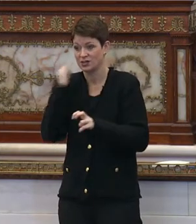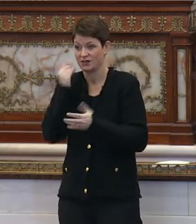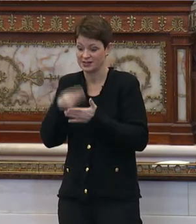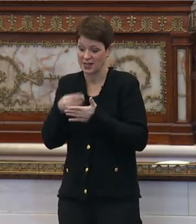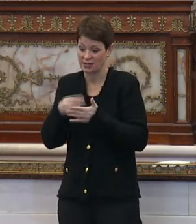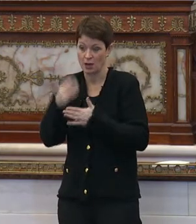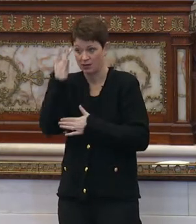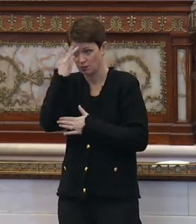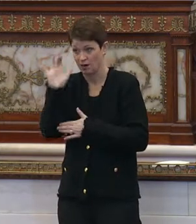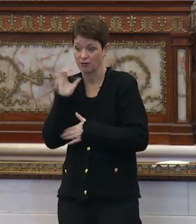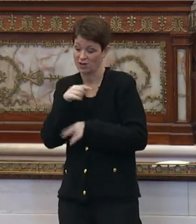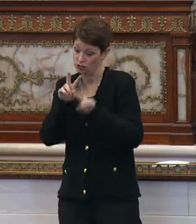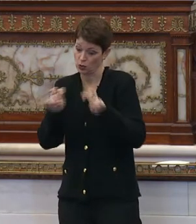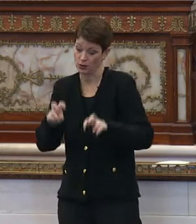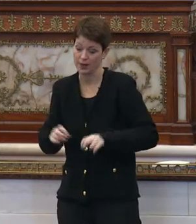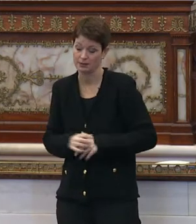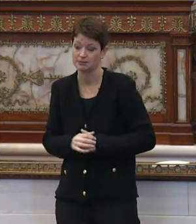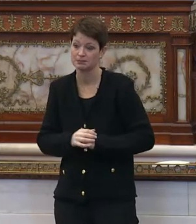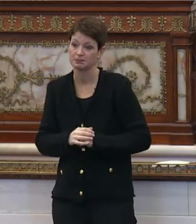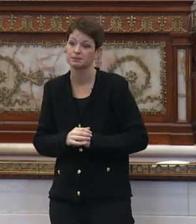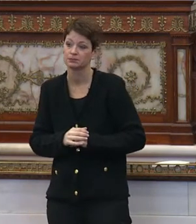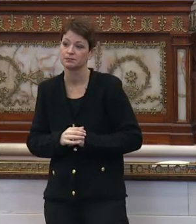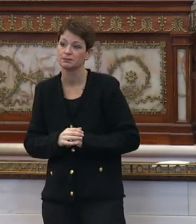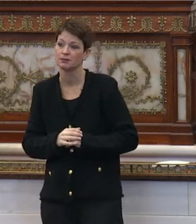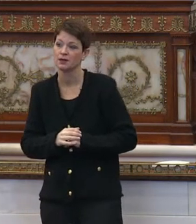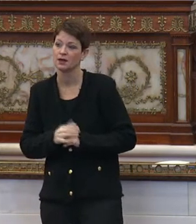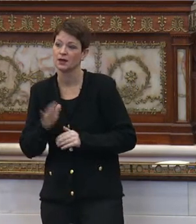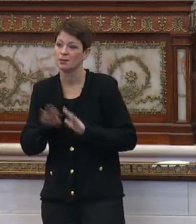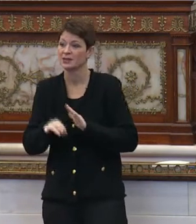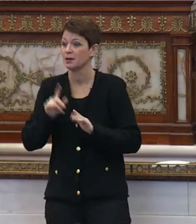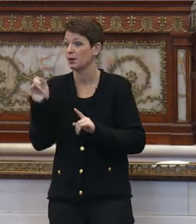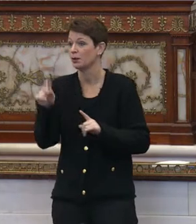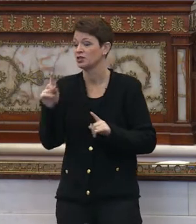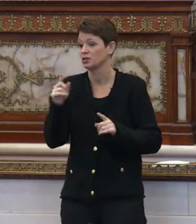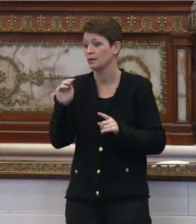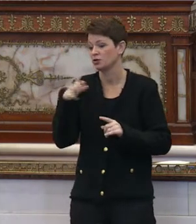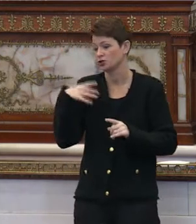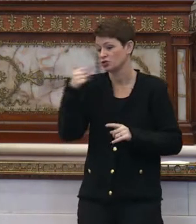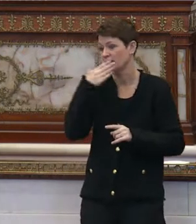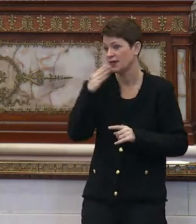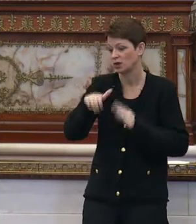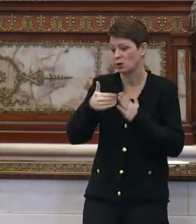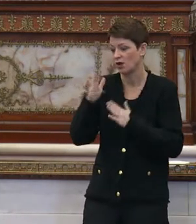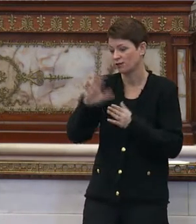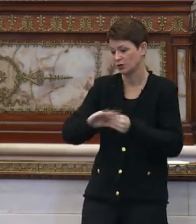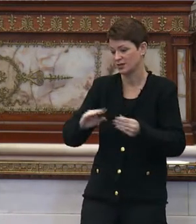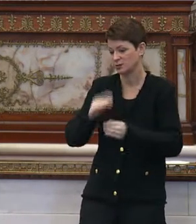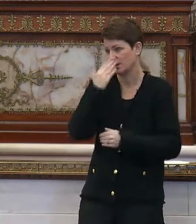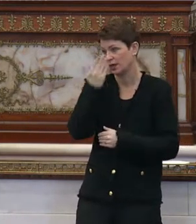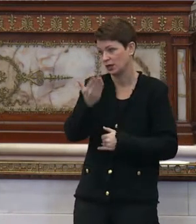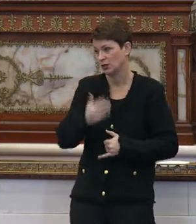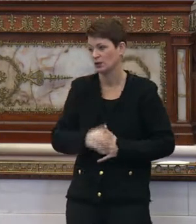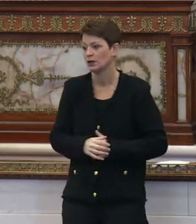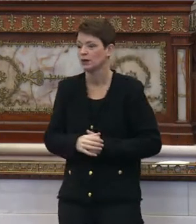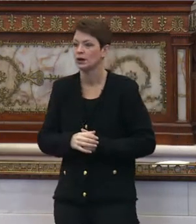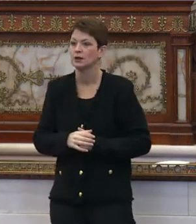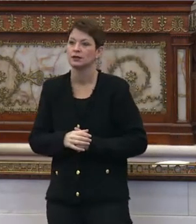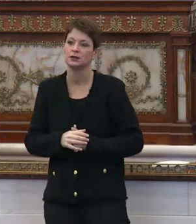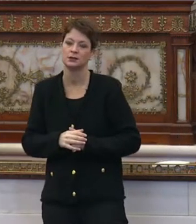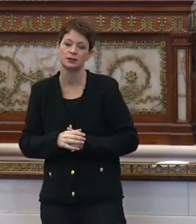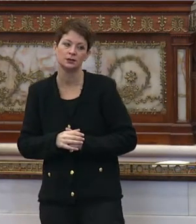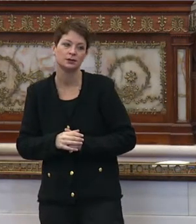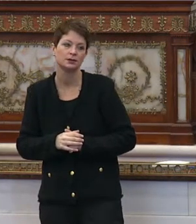economically smart for us to look at. So that's basically my questions, Mr. Chair. Thank you all for your testimony. Thank you. Thank